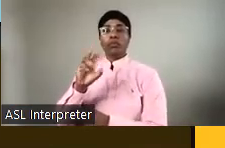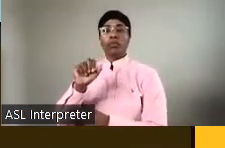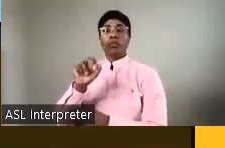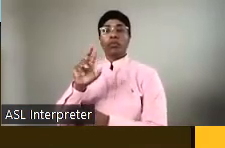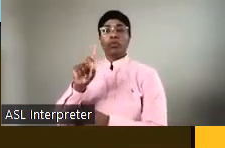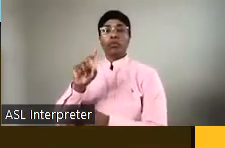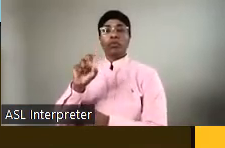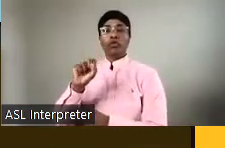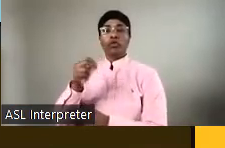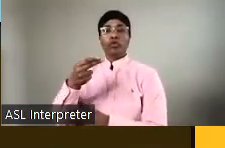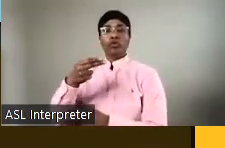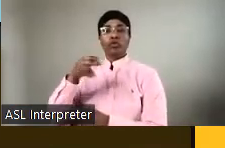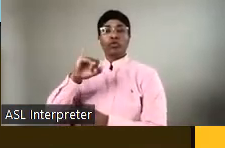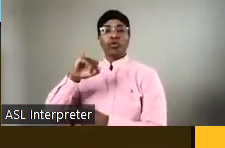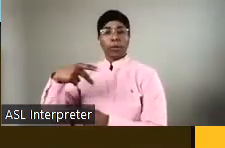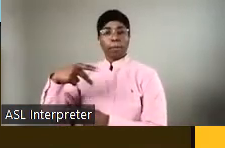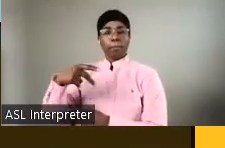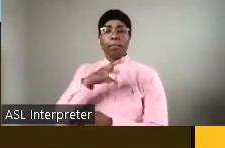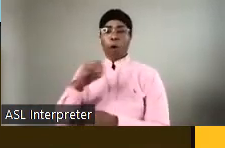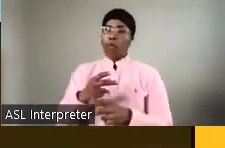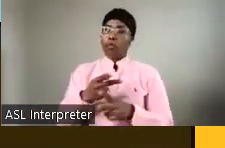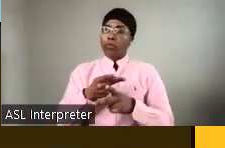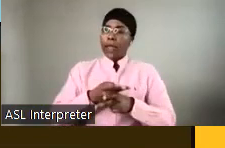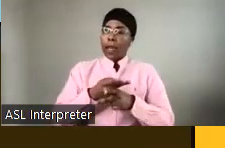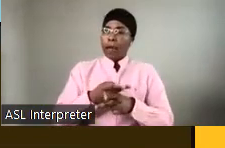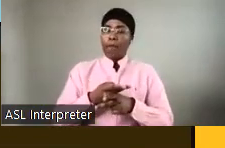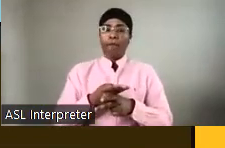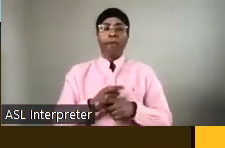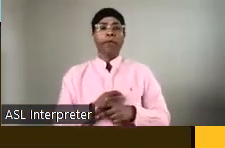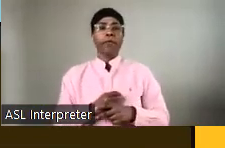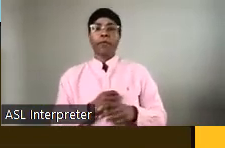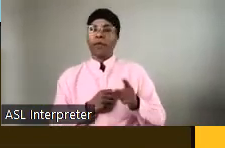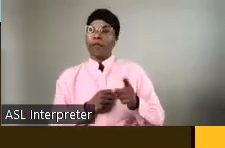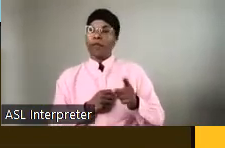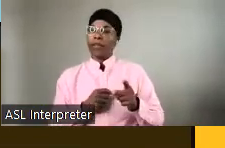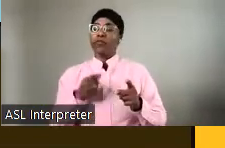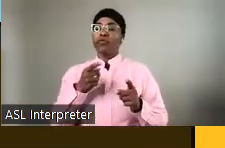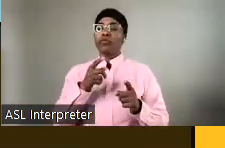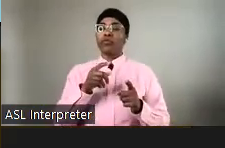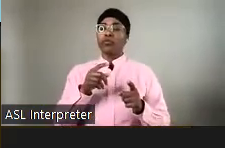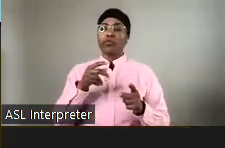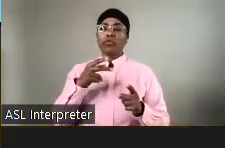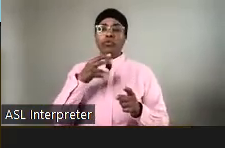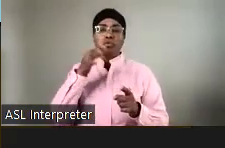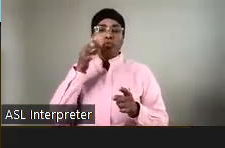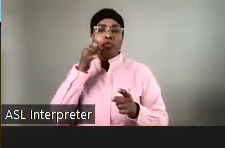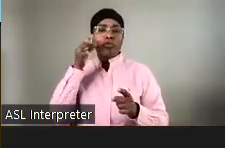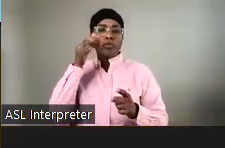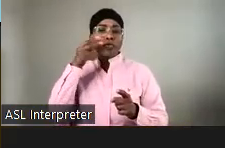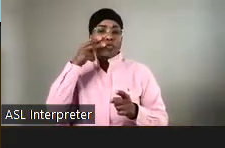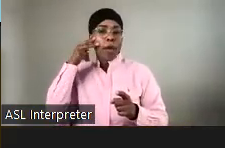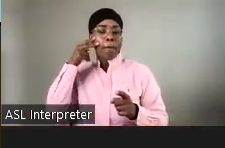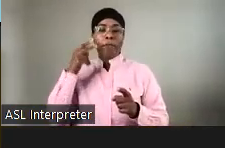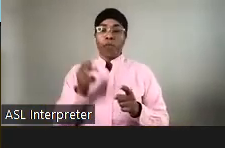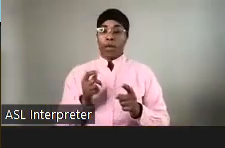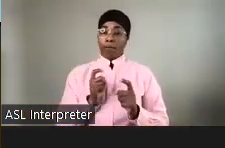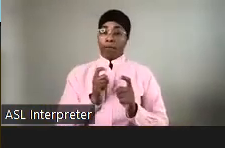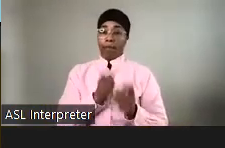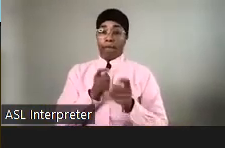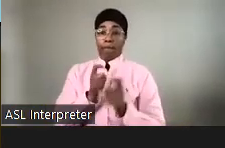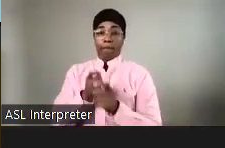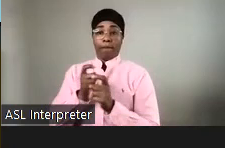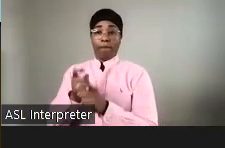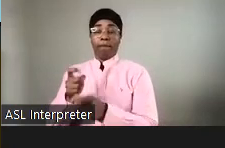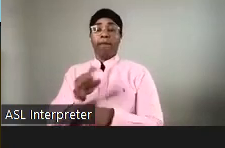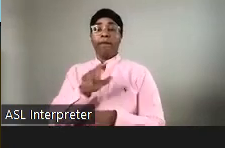that in our program. You know, as I said, Sault Ste. Marie Tribe of Chippewa Indians issues 55,000 licenses to